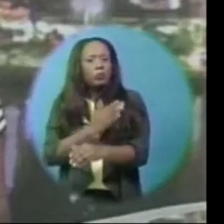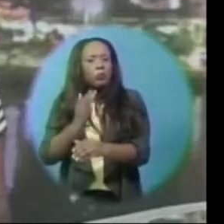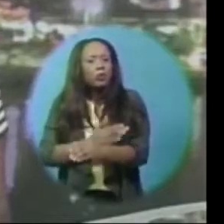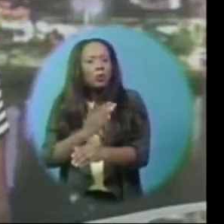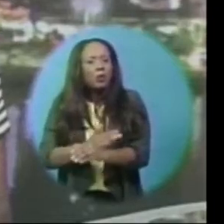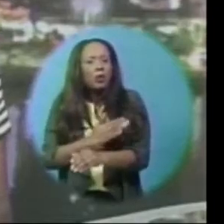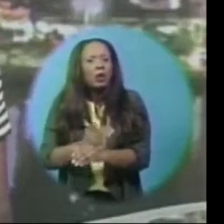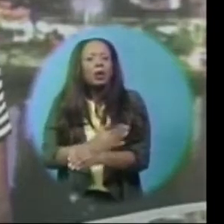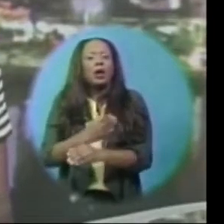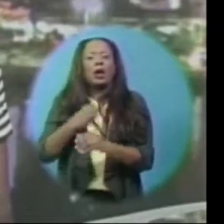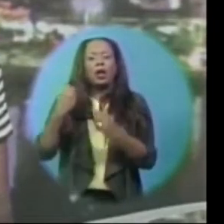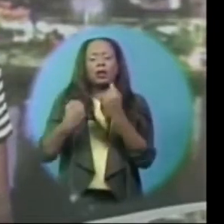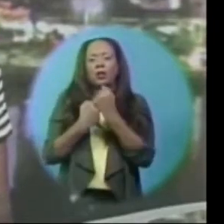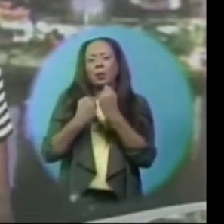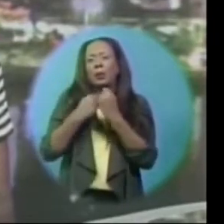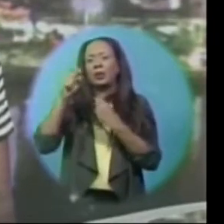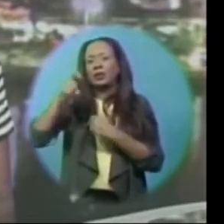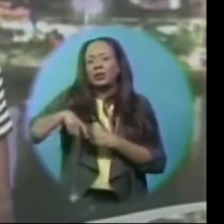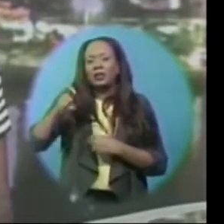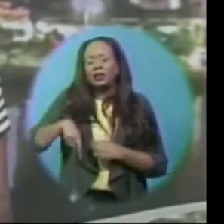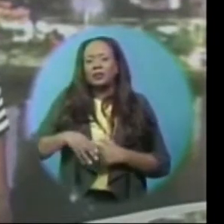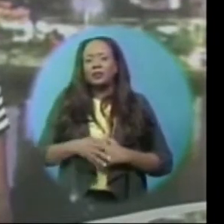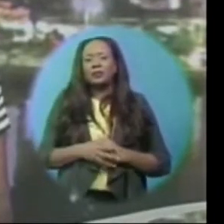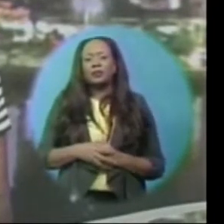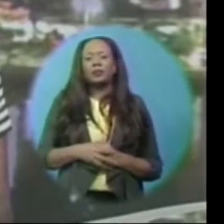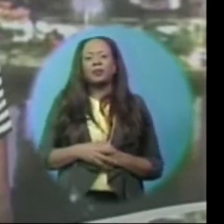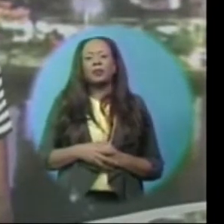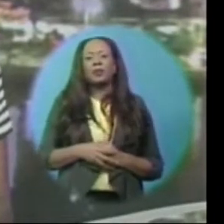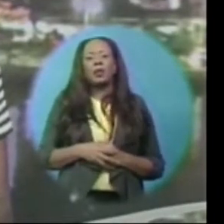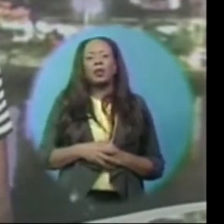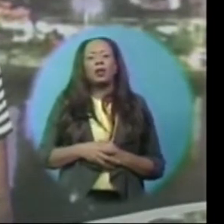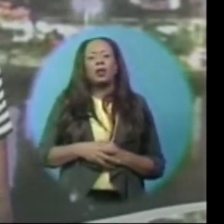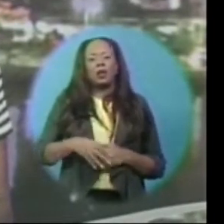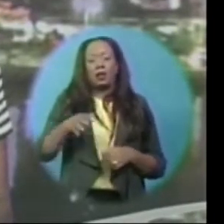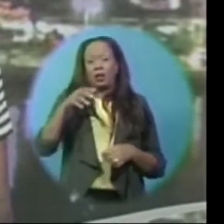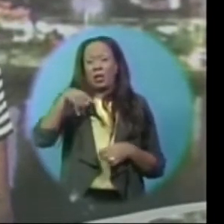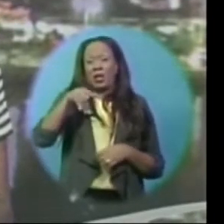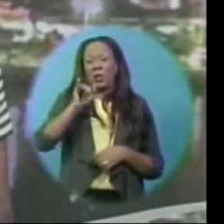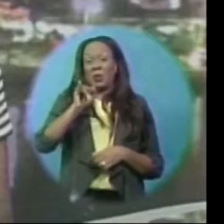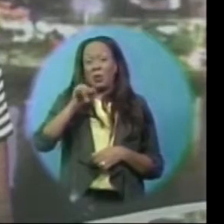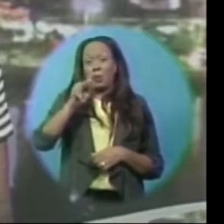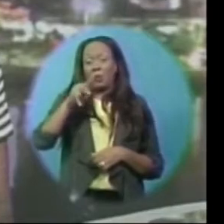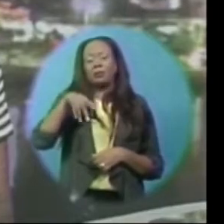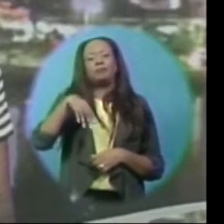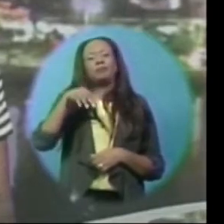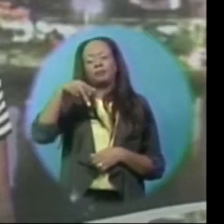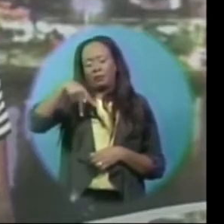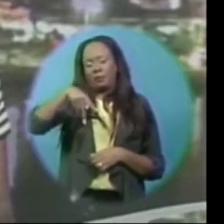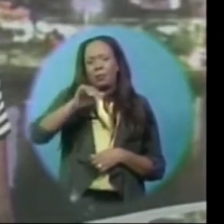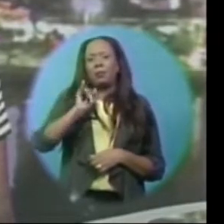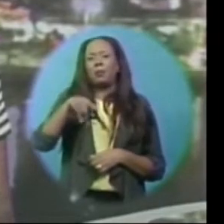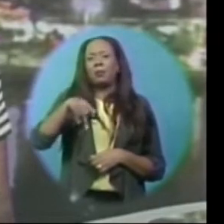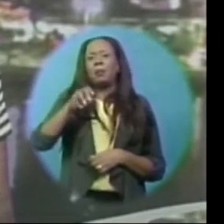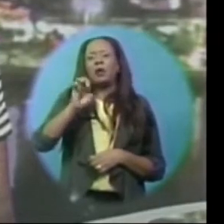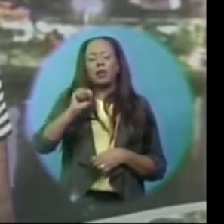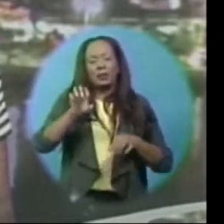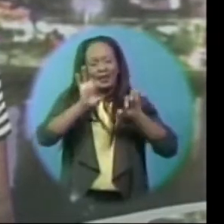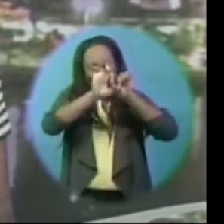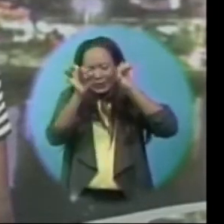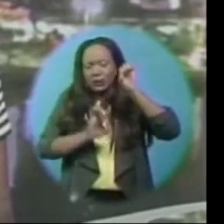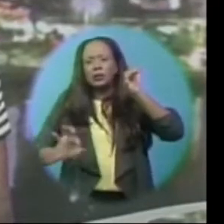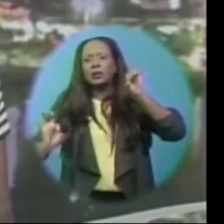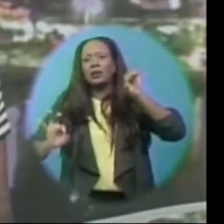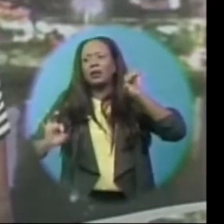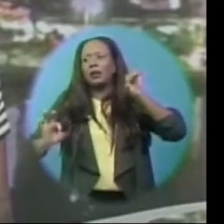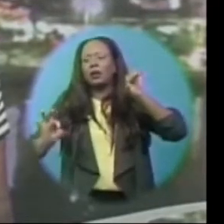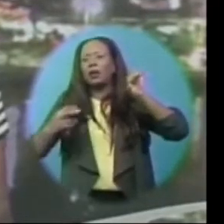additional overseas support will be needed. It has identified a major blockage in its pipes at Worthing Christchurch as a significant